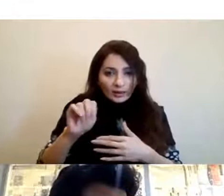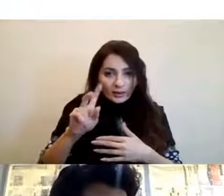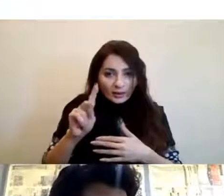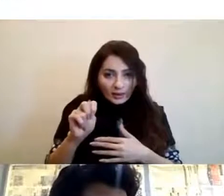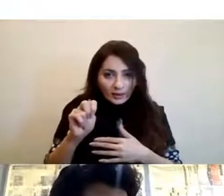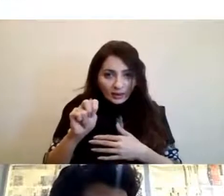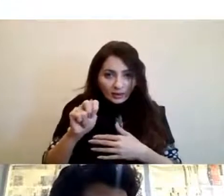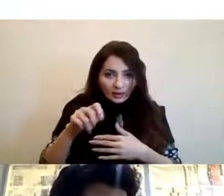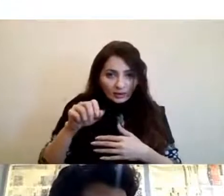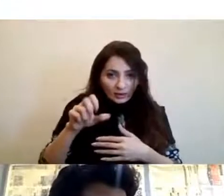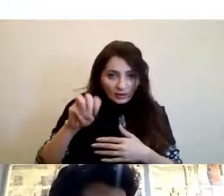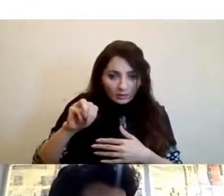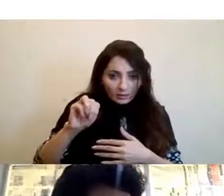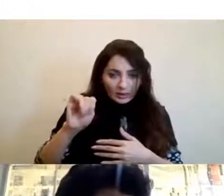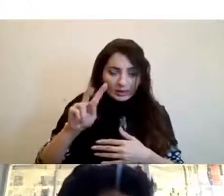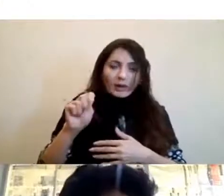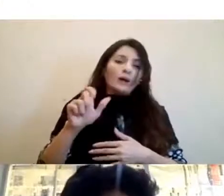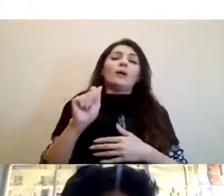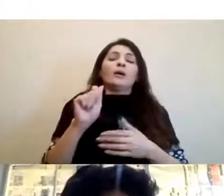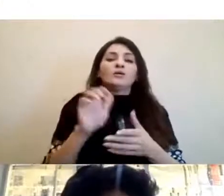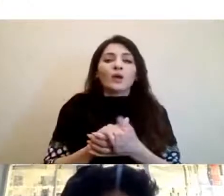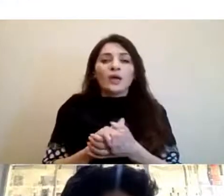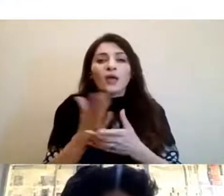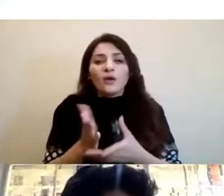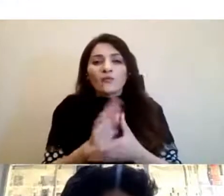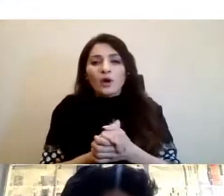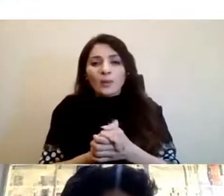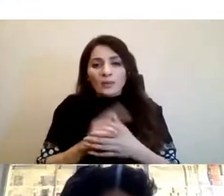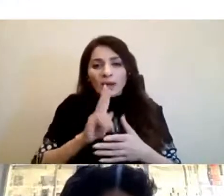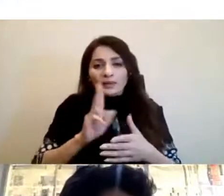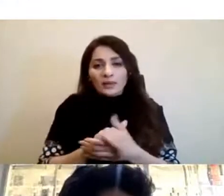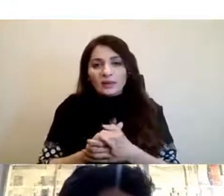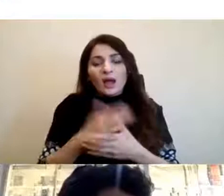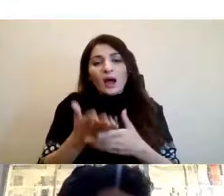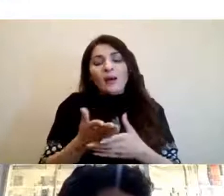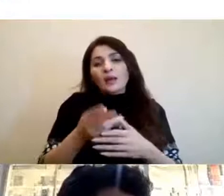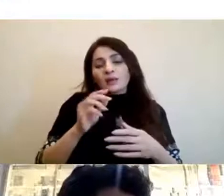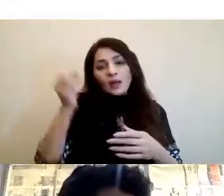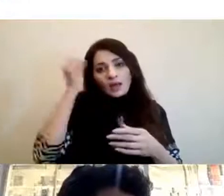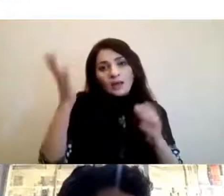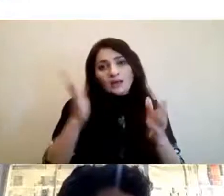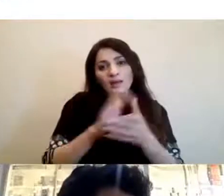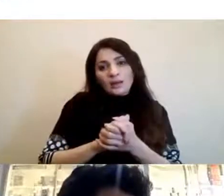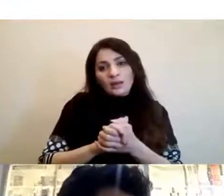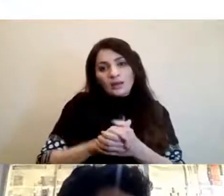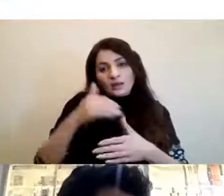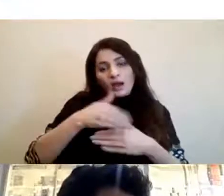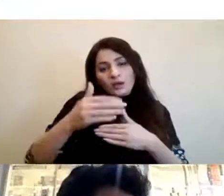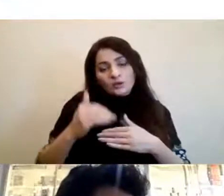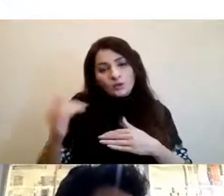at the intersection of ICT and disabilities. What, in your opinion, are the greatest advancements made in this